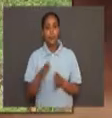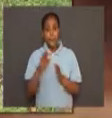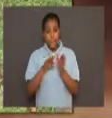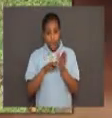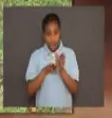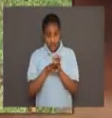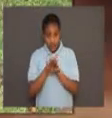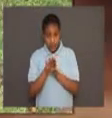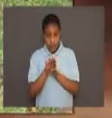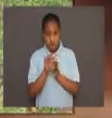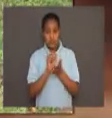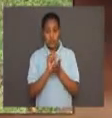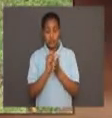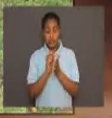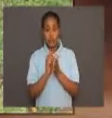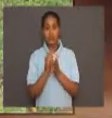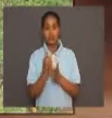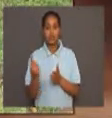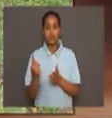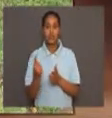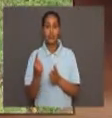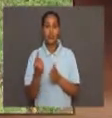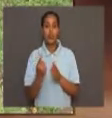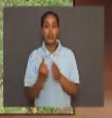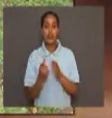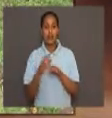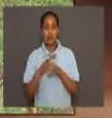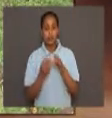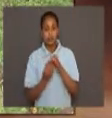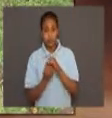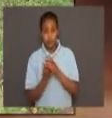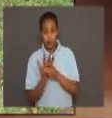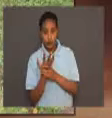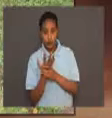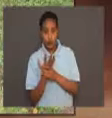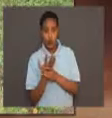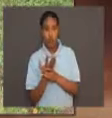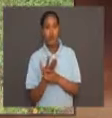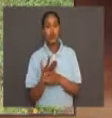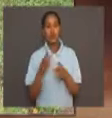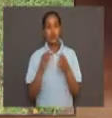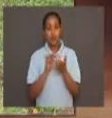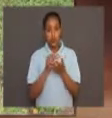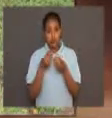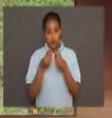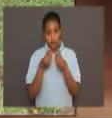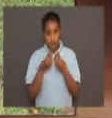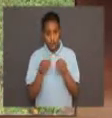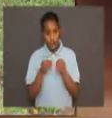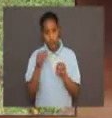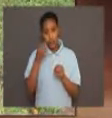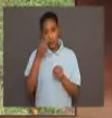Bacteria, such as those found in the outgrowths on the roots of legumes like